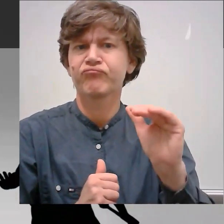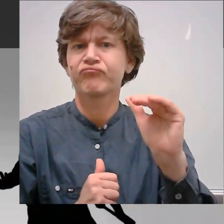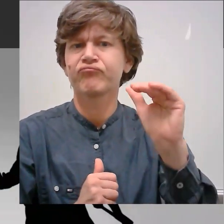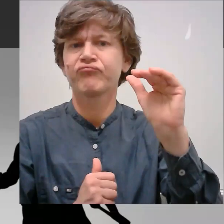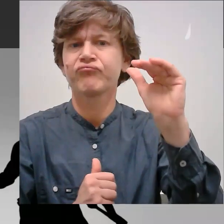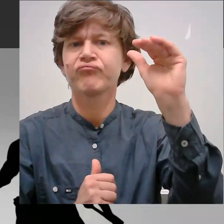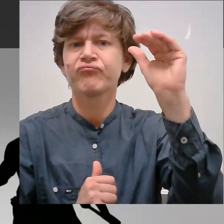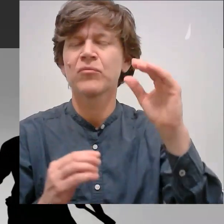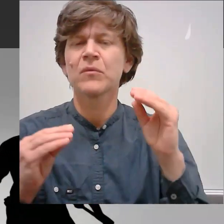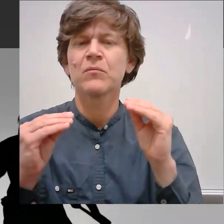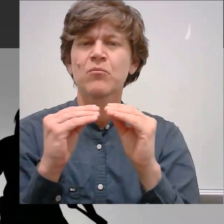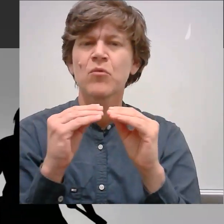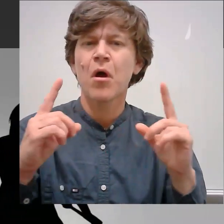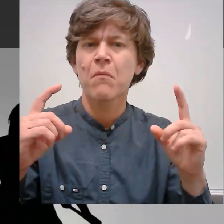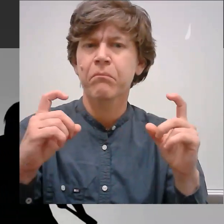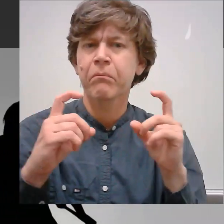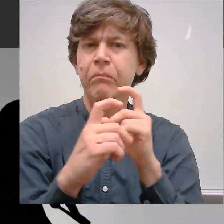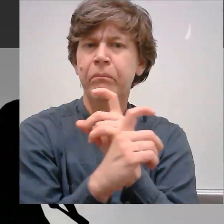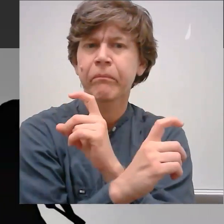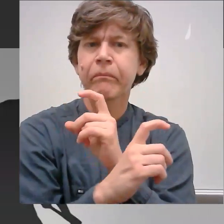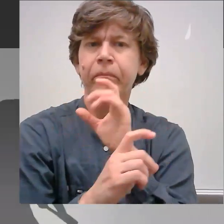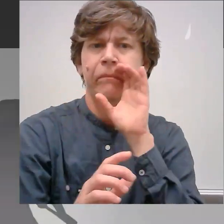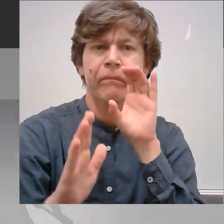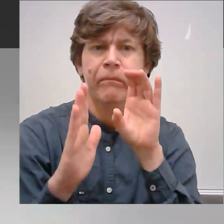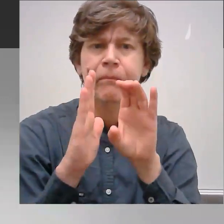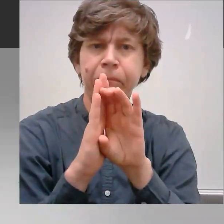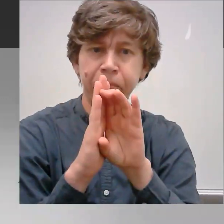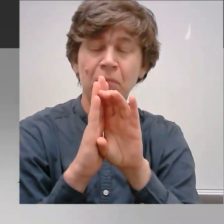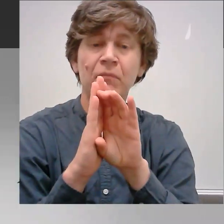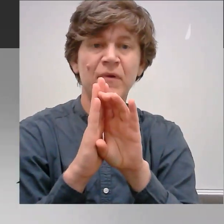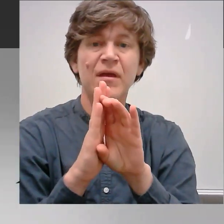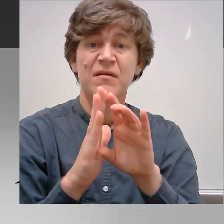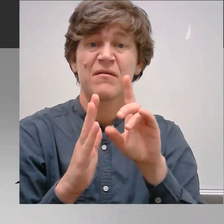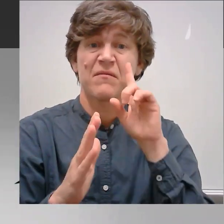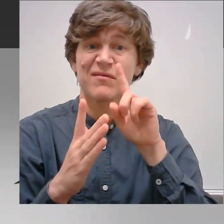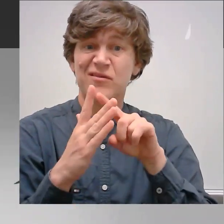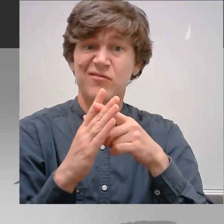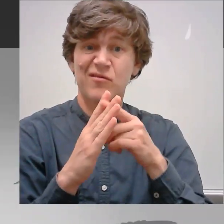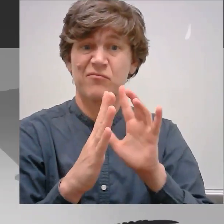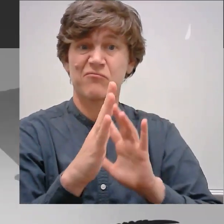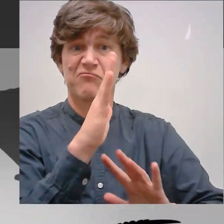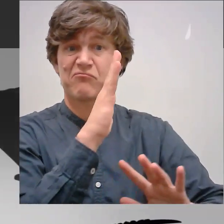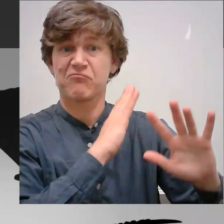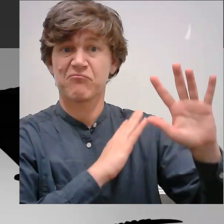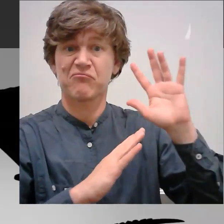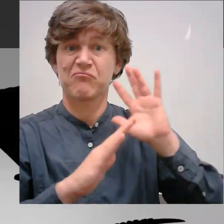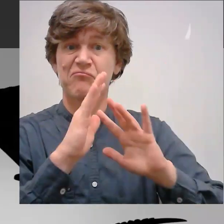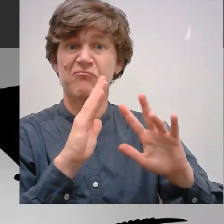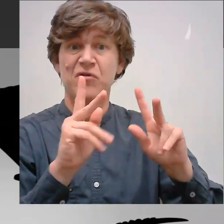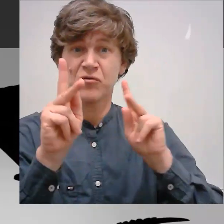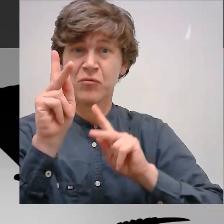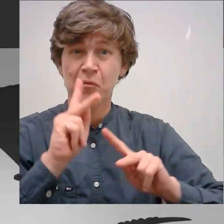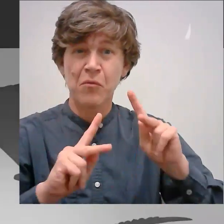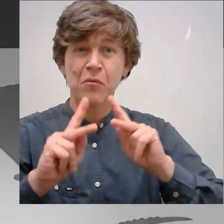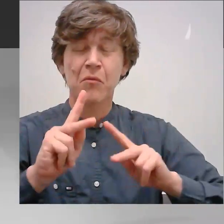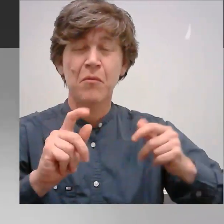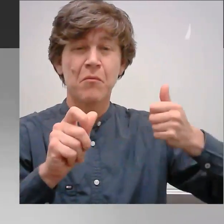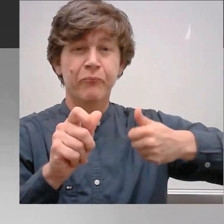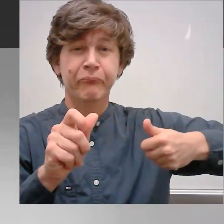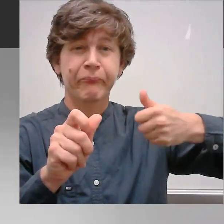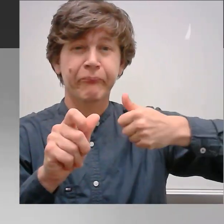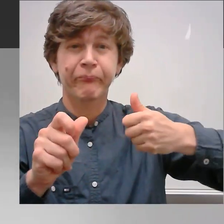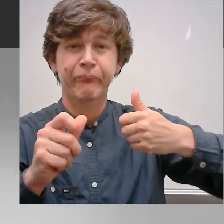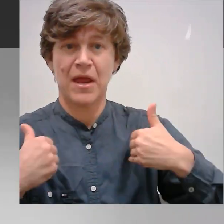who needed to discern between friend and foe, creatures that are harmless, and ones that might enjoy you for dinner, and where solid